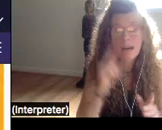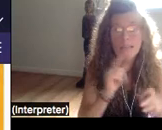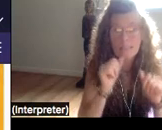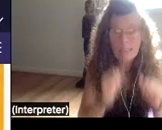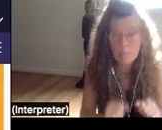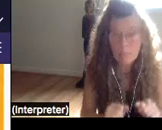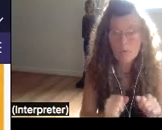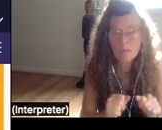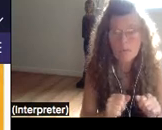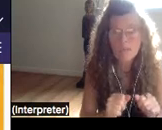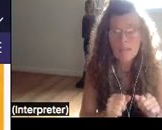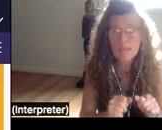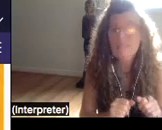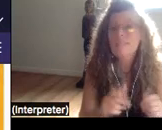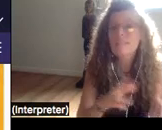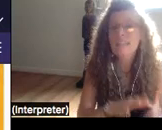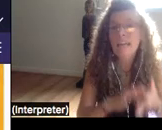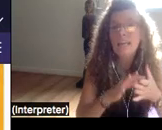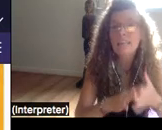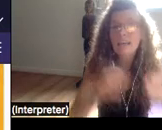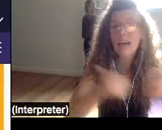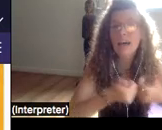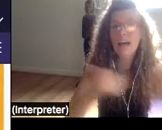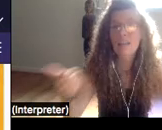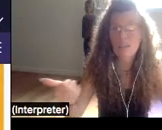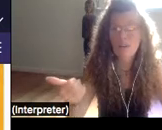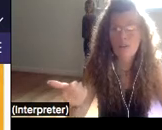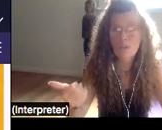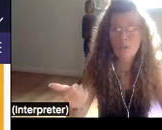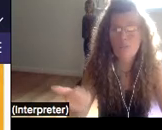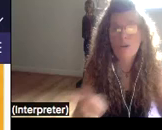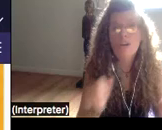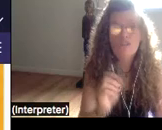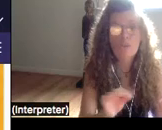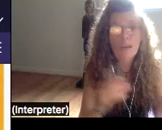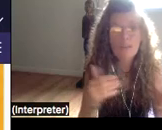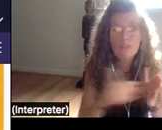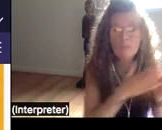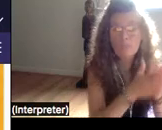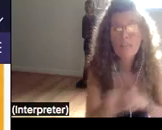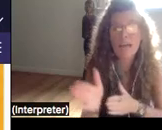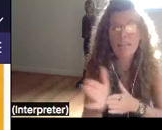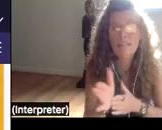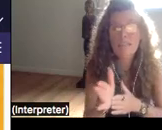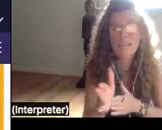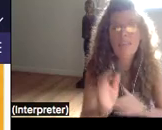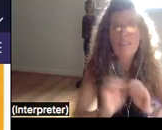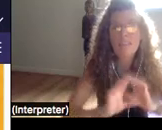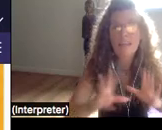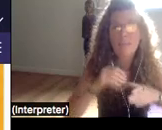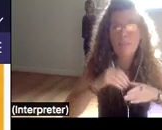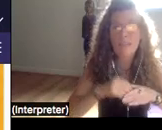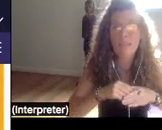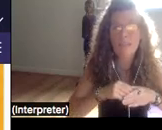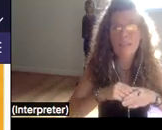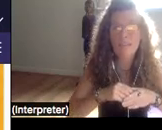the mind is able to stand aloof so as to reflect the